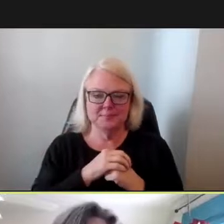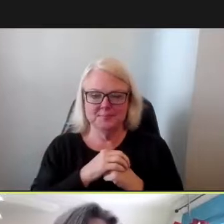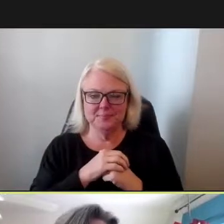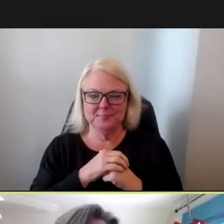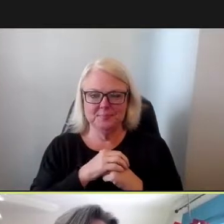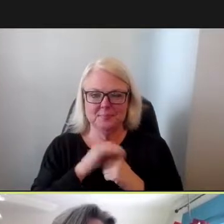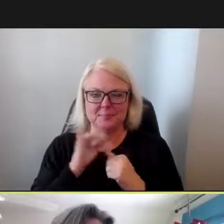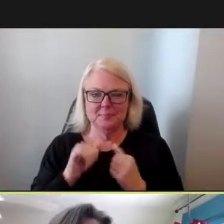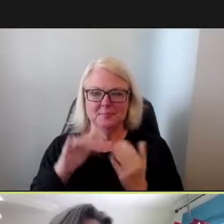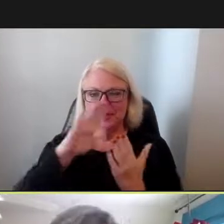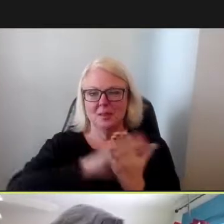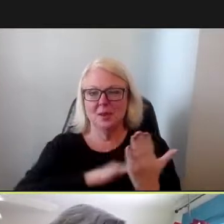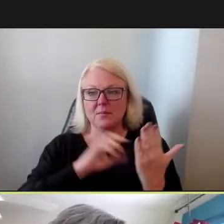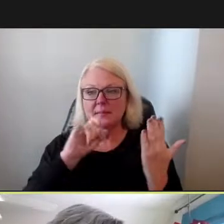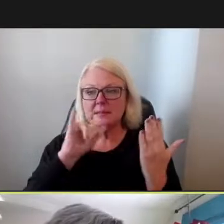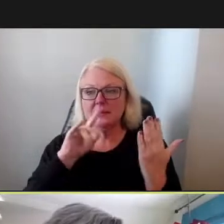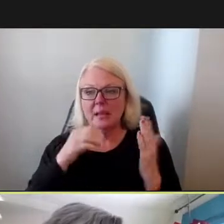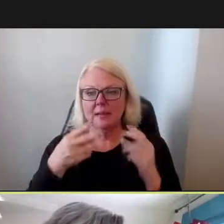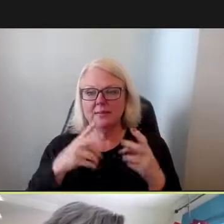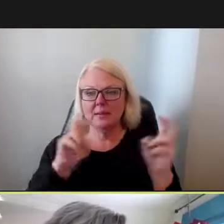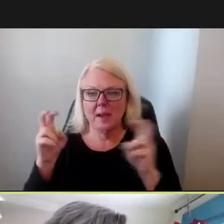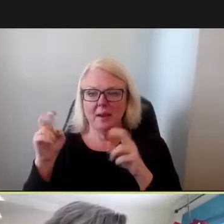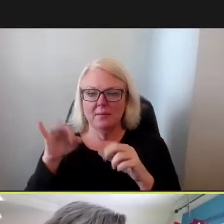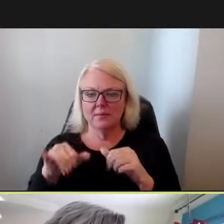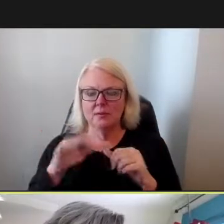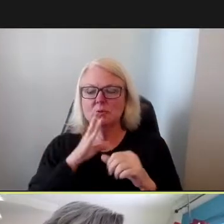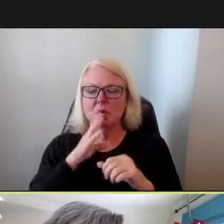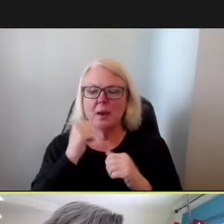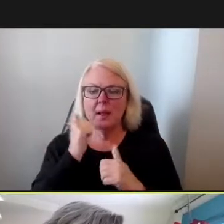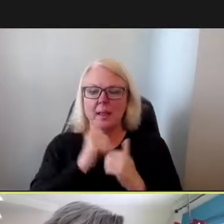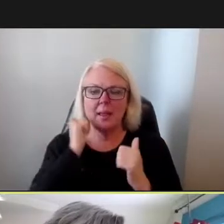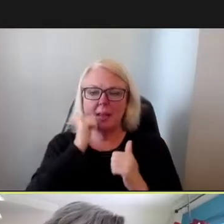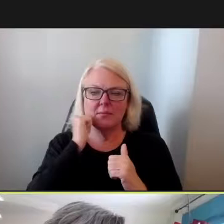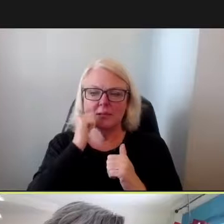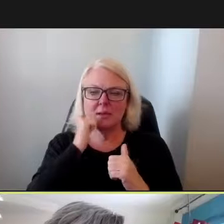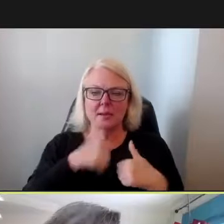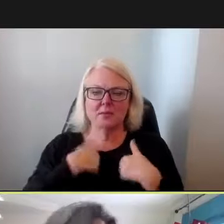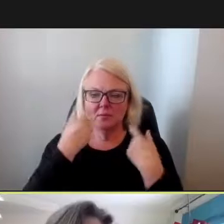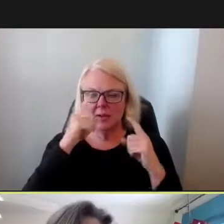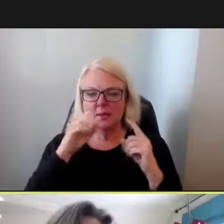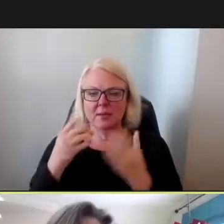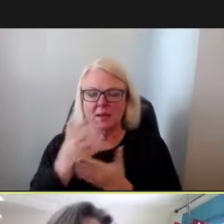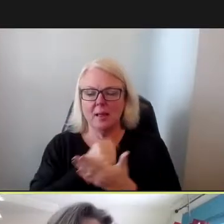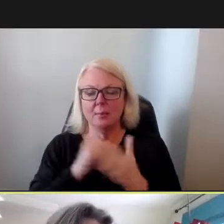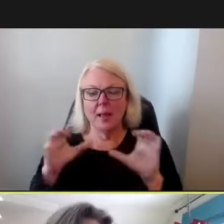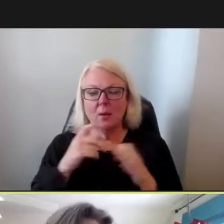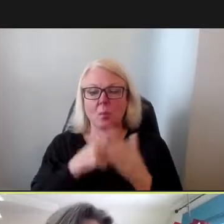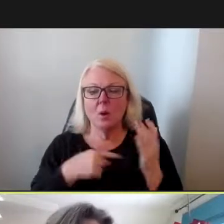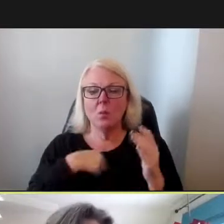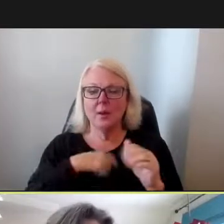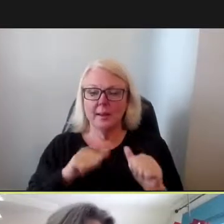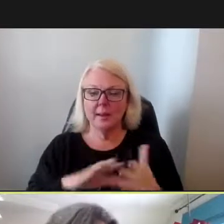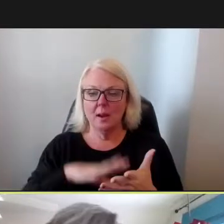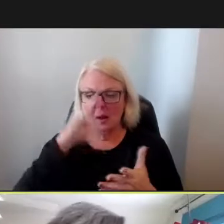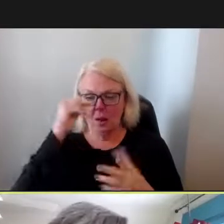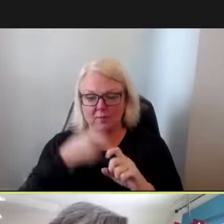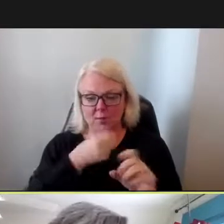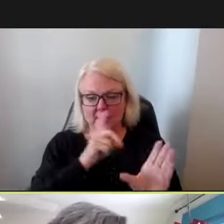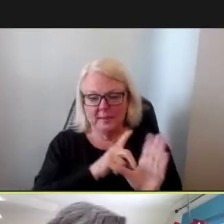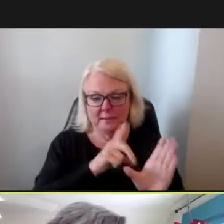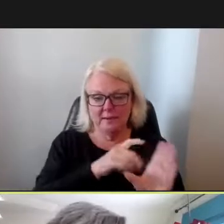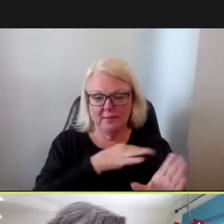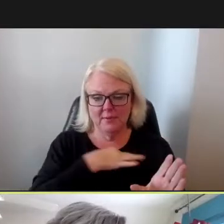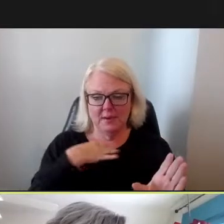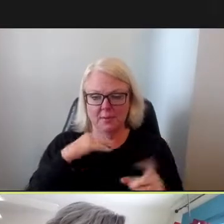The cover slide gives the title of this talk, Everyday Survival and Collective Action, What We Can Learn from Disabled Faculty About Access